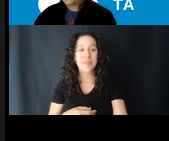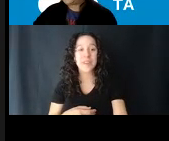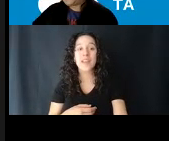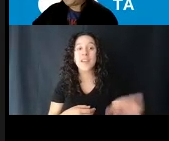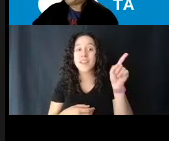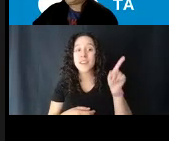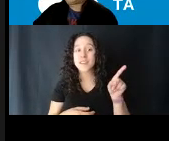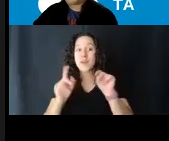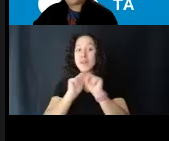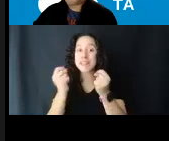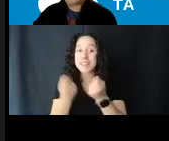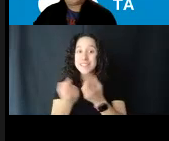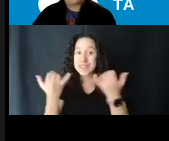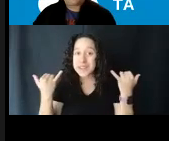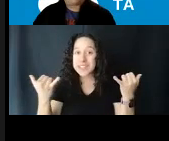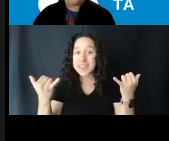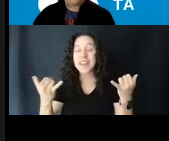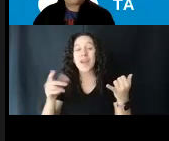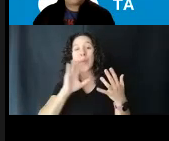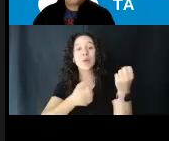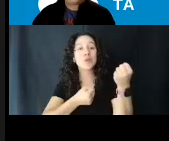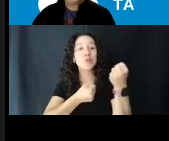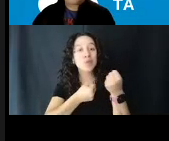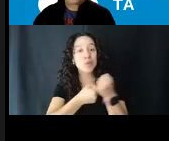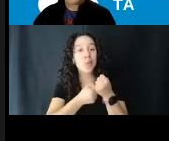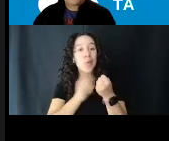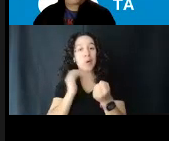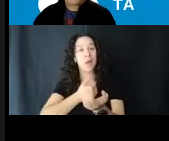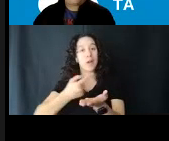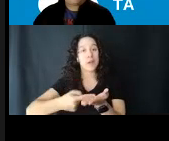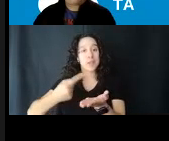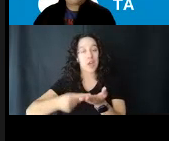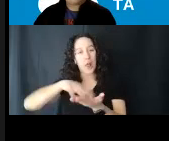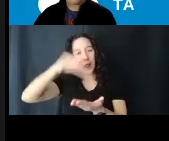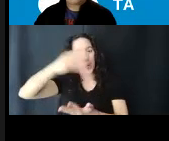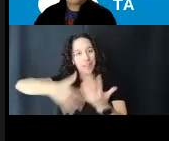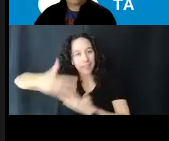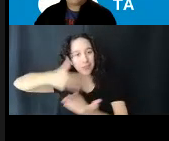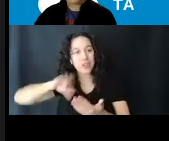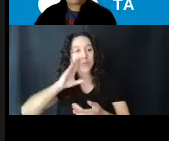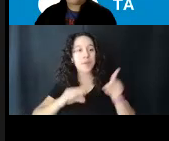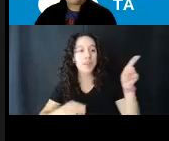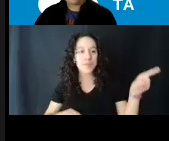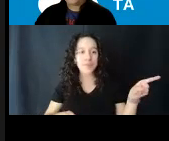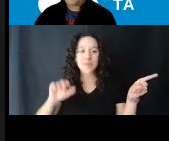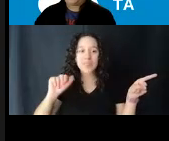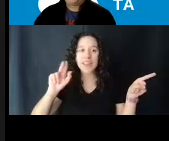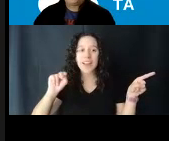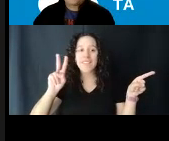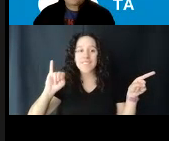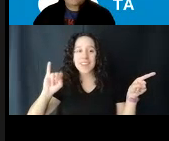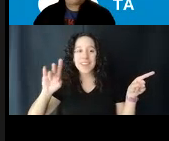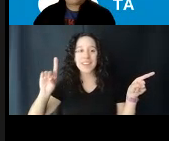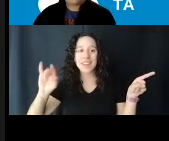So here today to support and facilitate for this learning exchange is Anvi Din, our amazing event